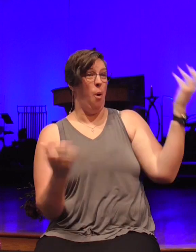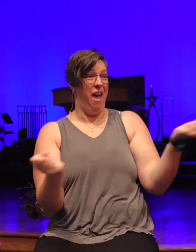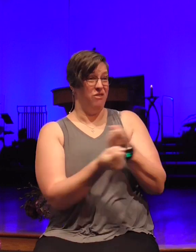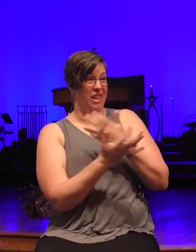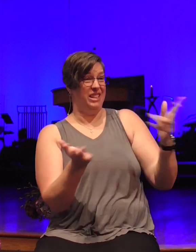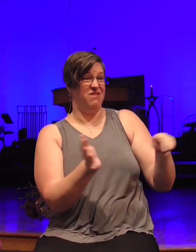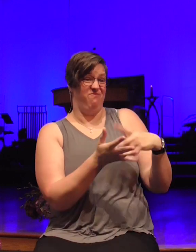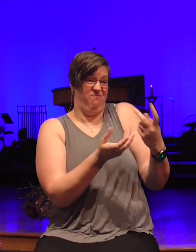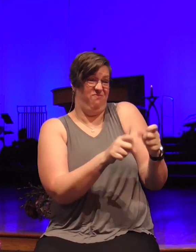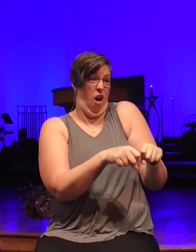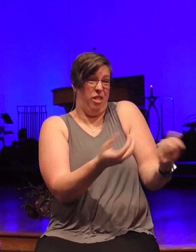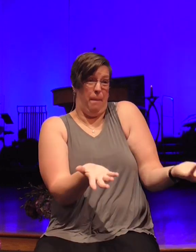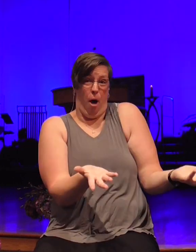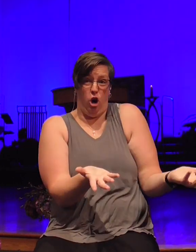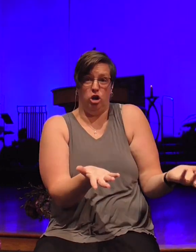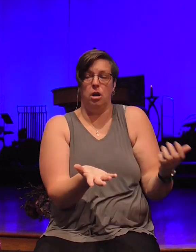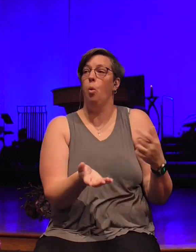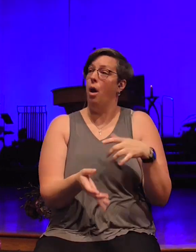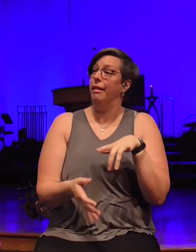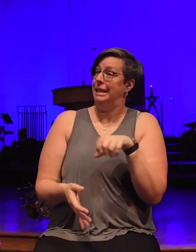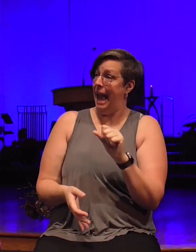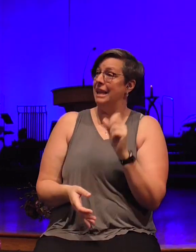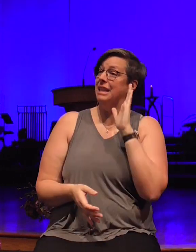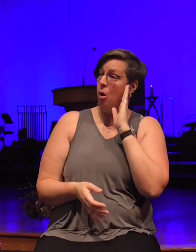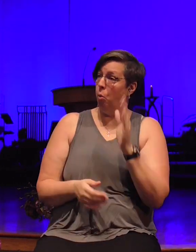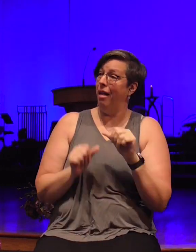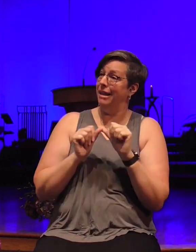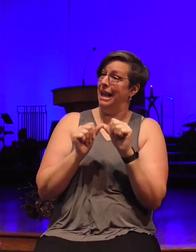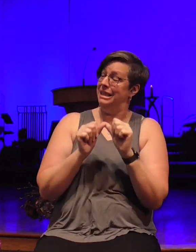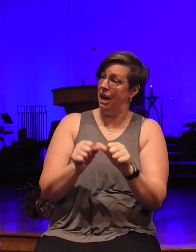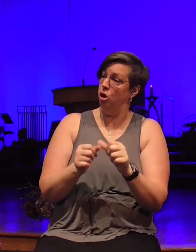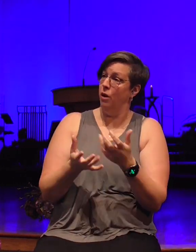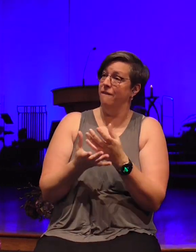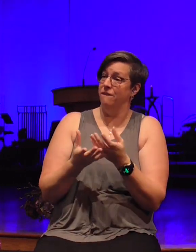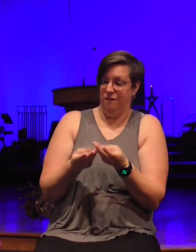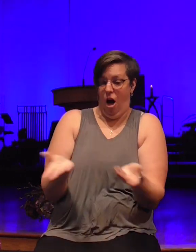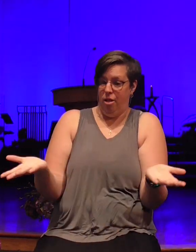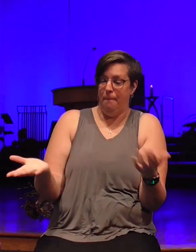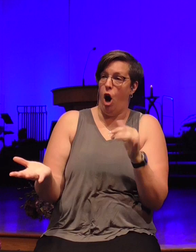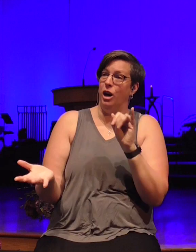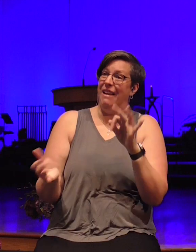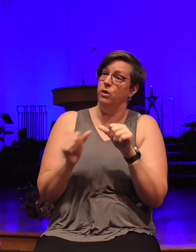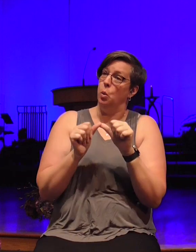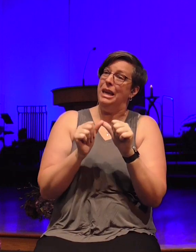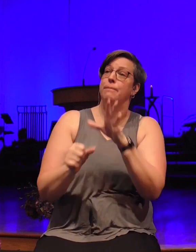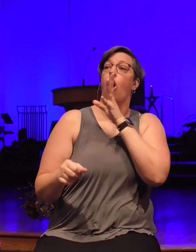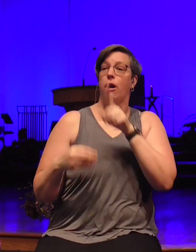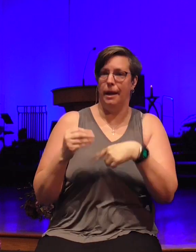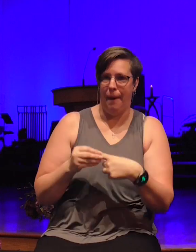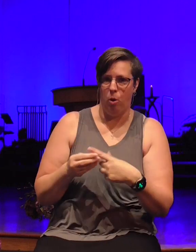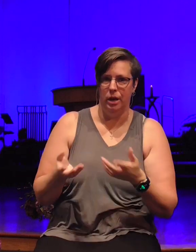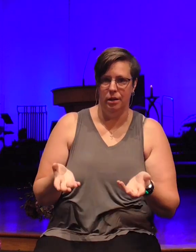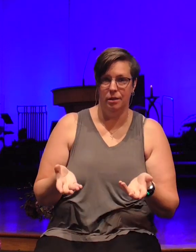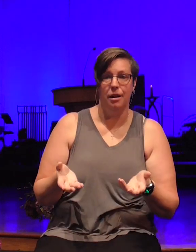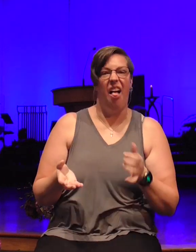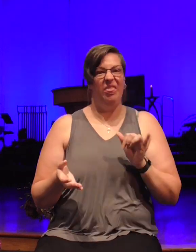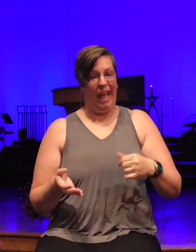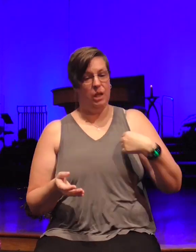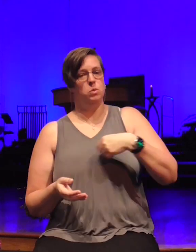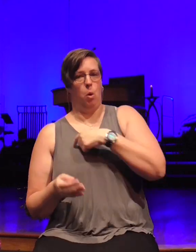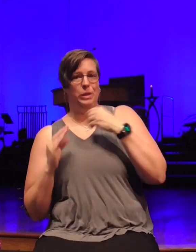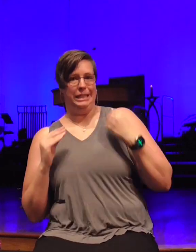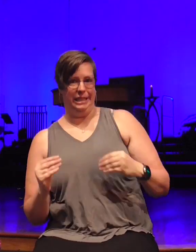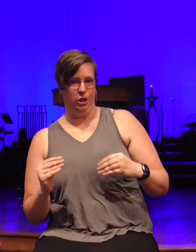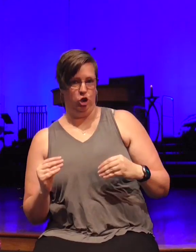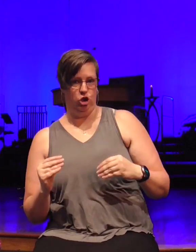apart. Well, for you, it will all fall apart as long as that's what you keep talking about, right? That's what we teach. That's what we